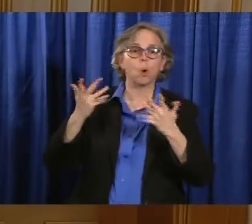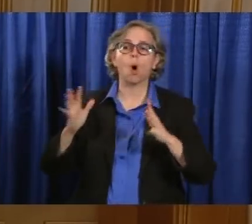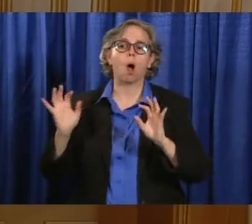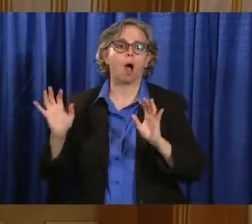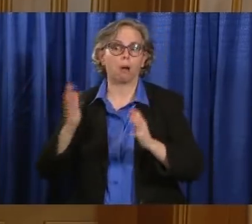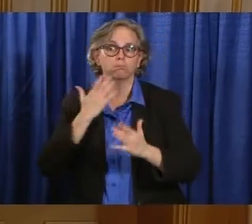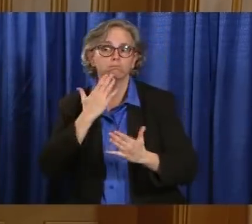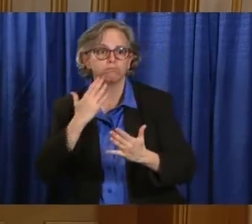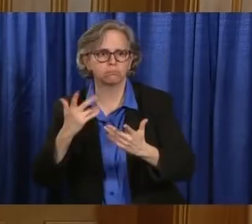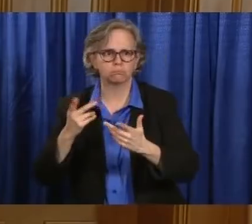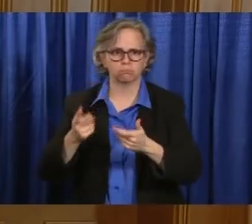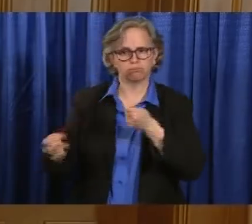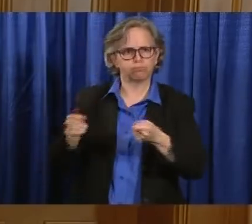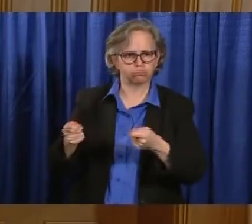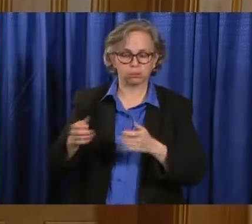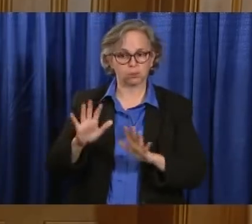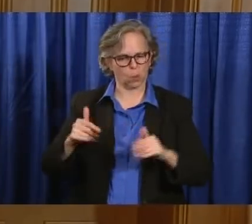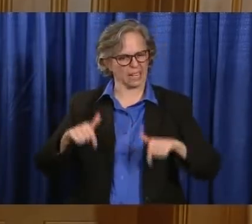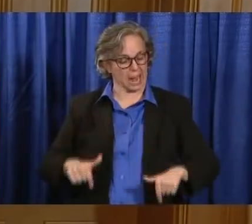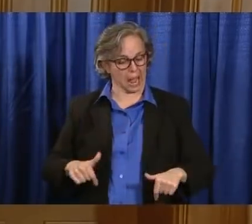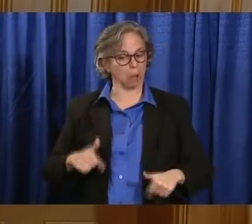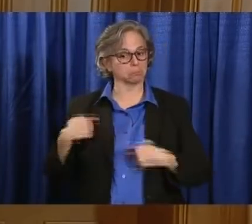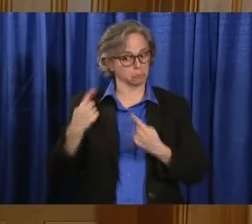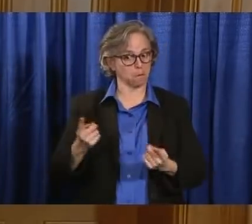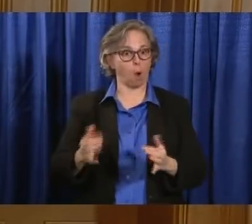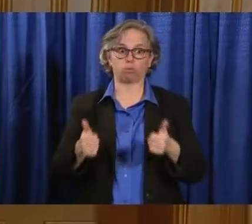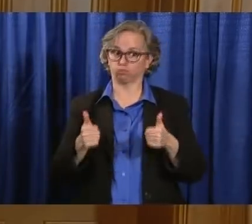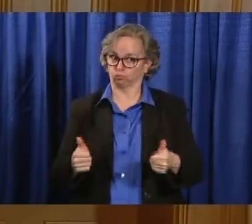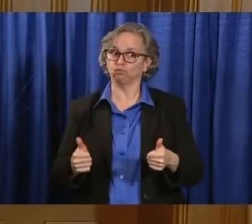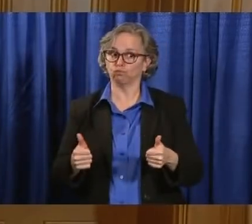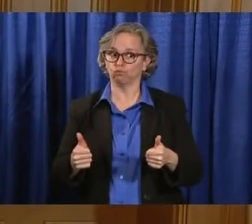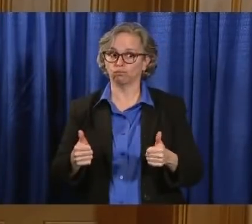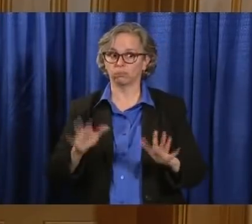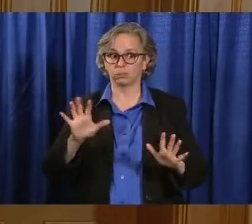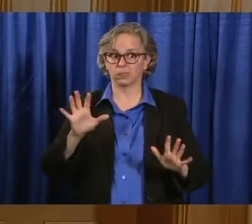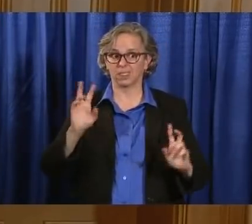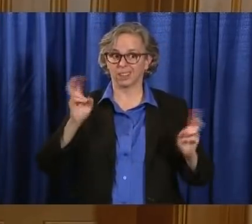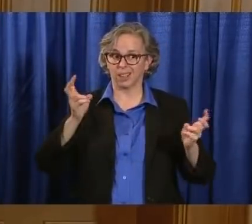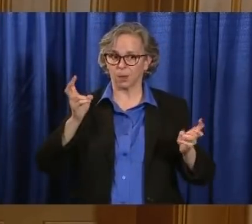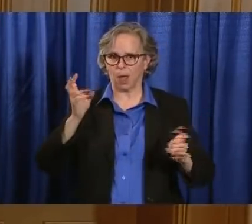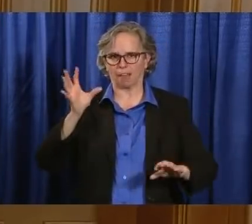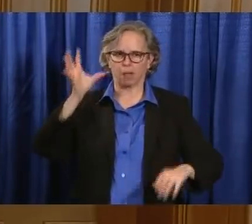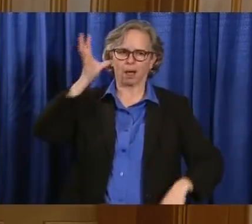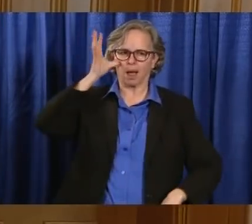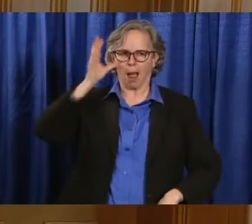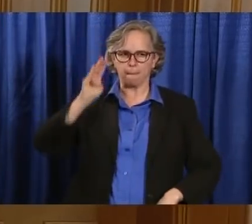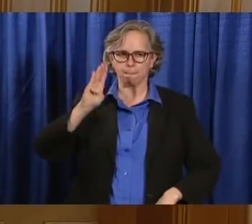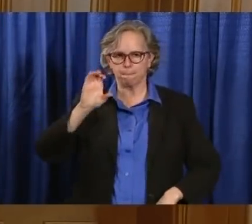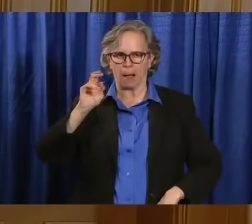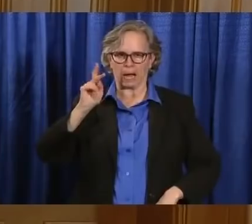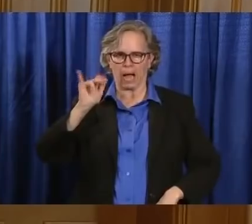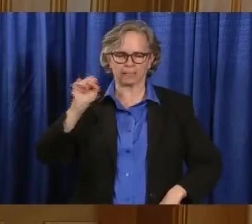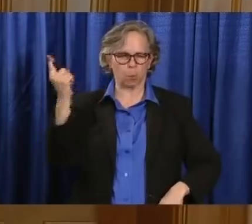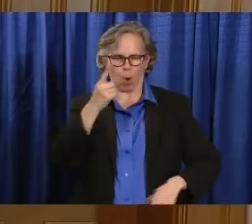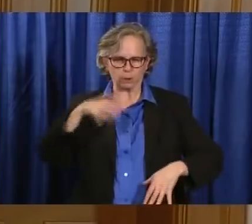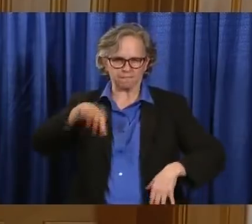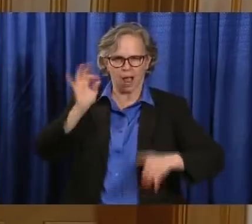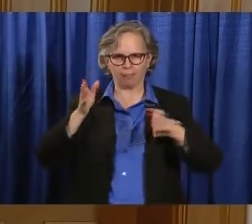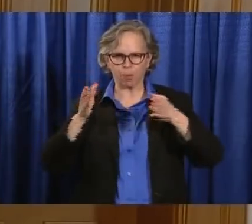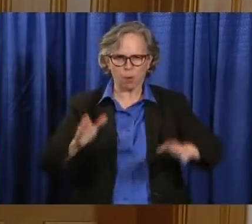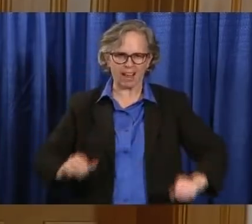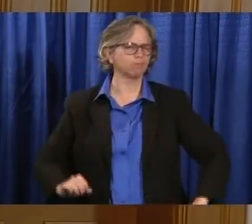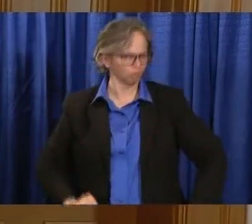Buckeyes, we always find a way to win. And for this one, we don't have to worry about officials stealing it from us in the important